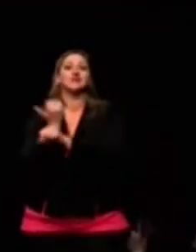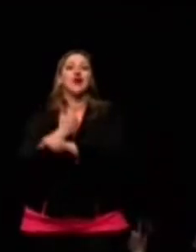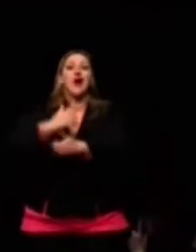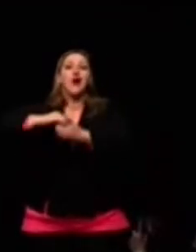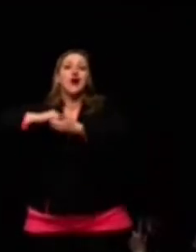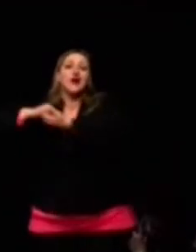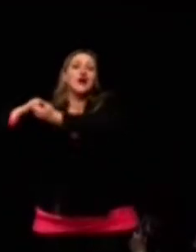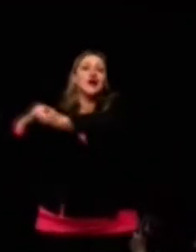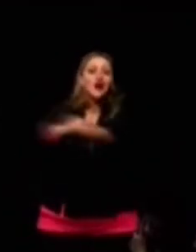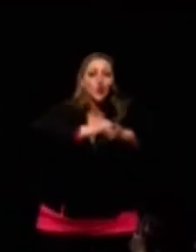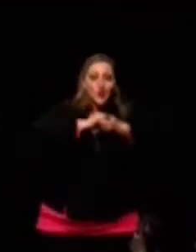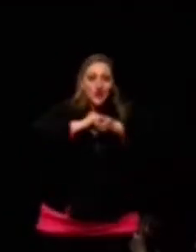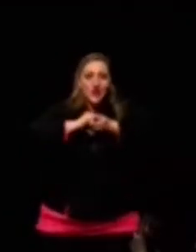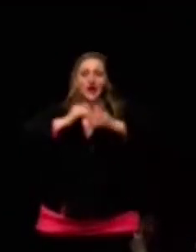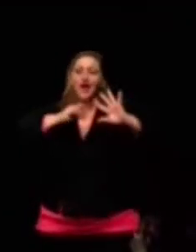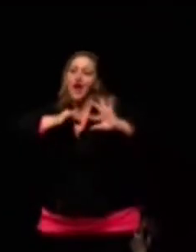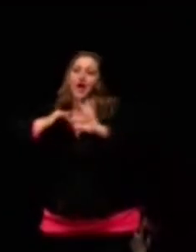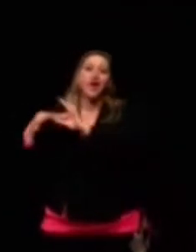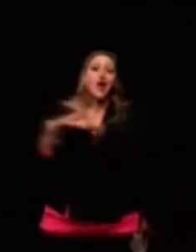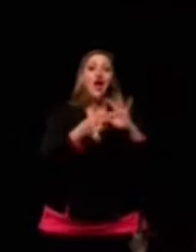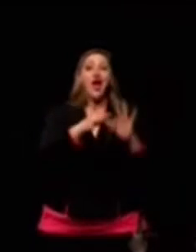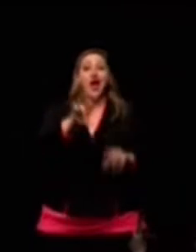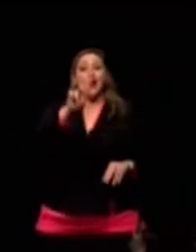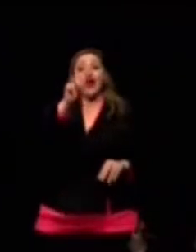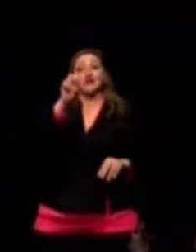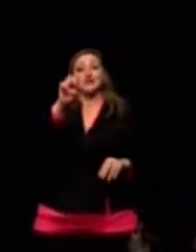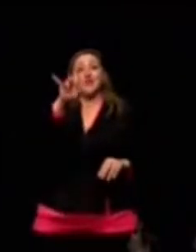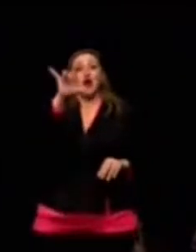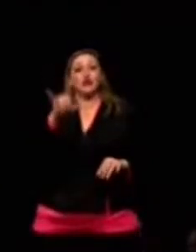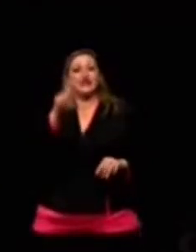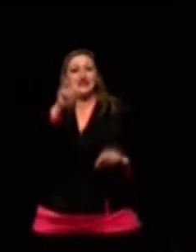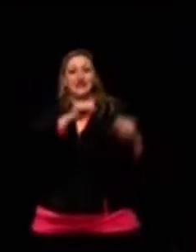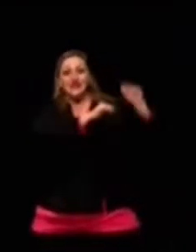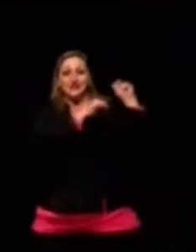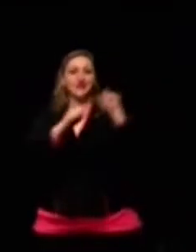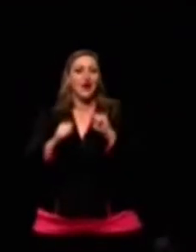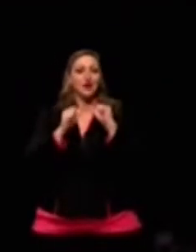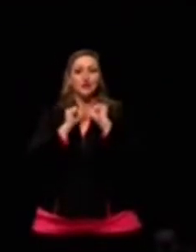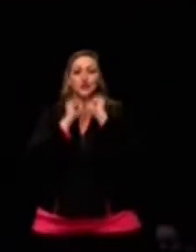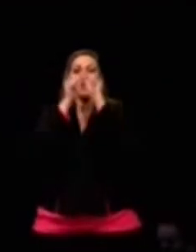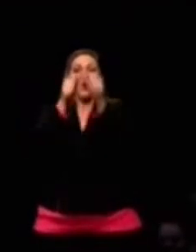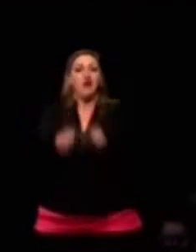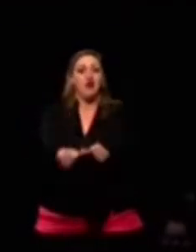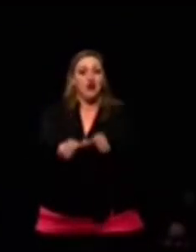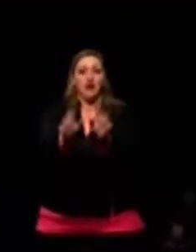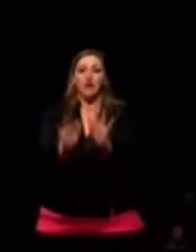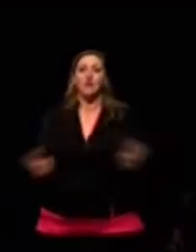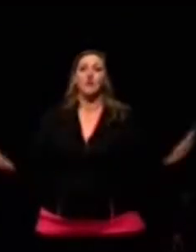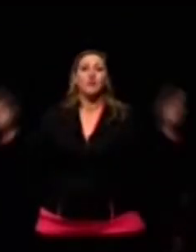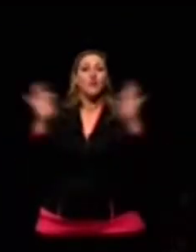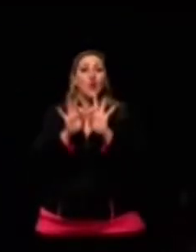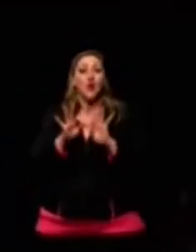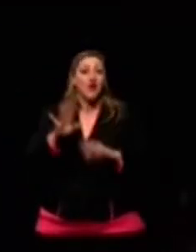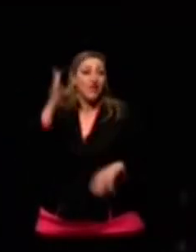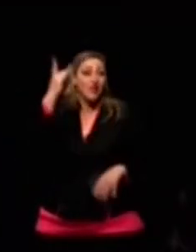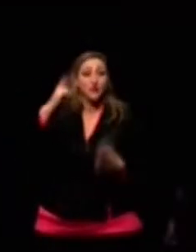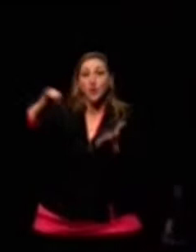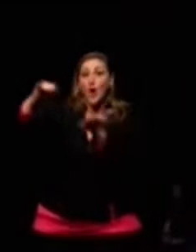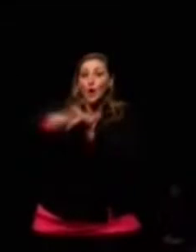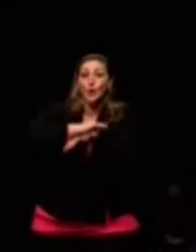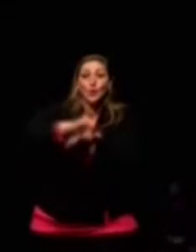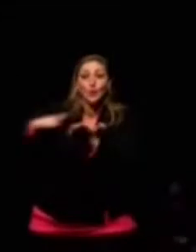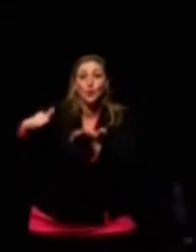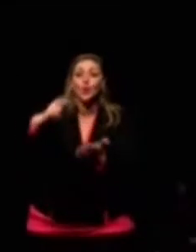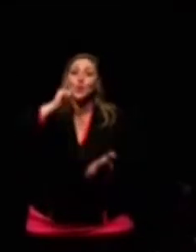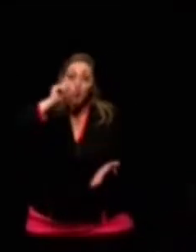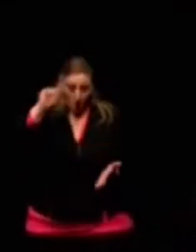our democracy allows us to be. That's why New York must be not just the home of the